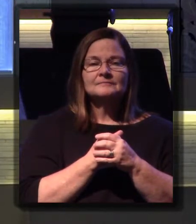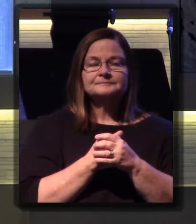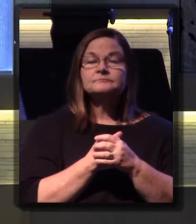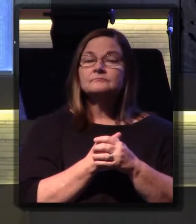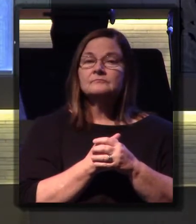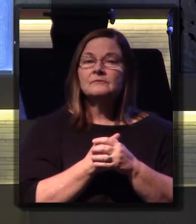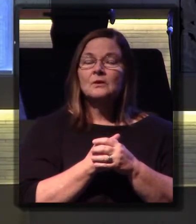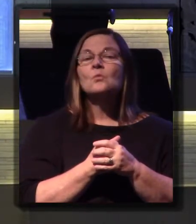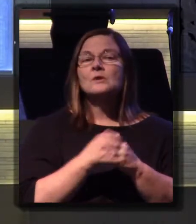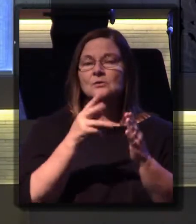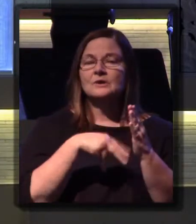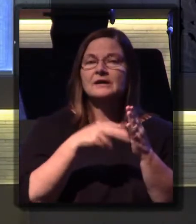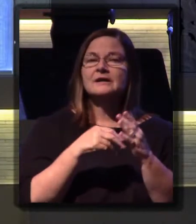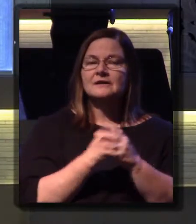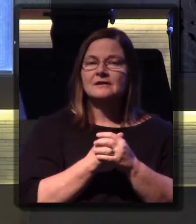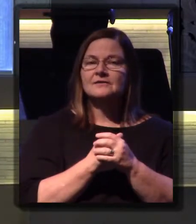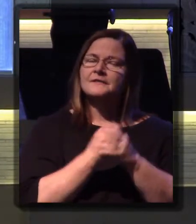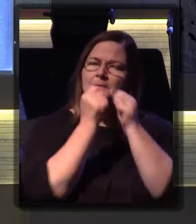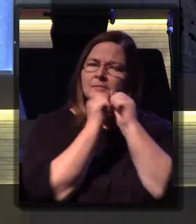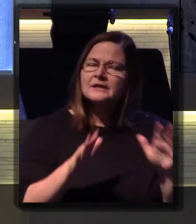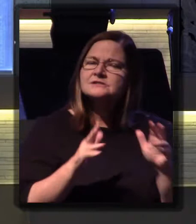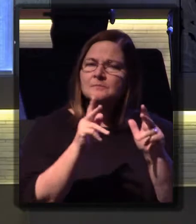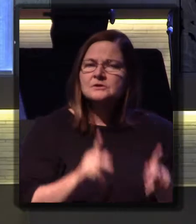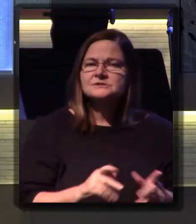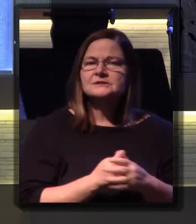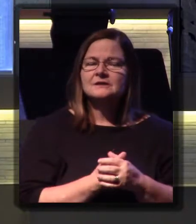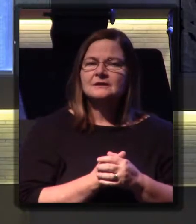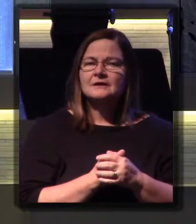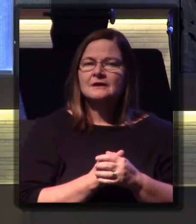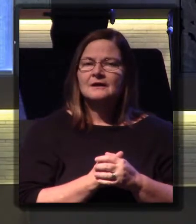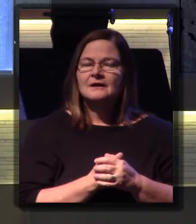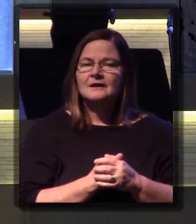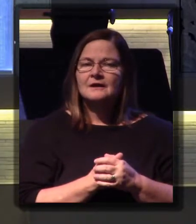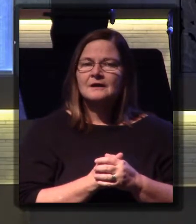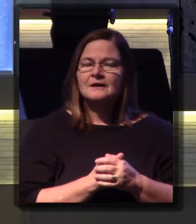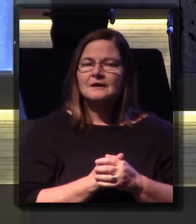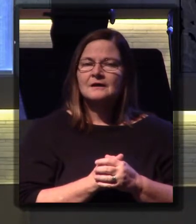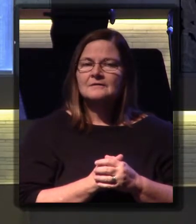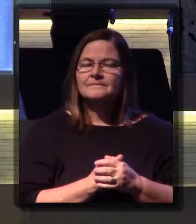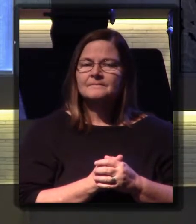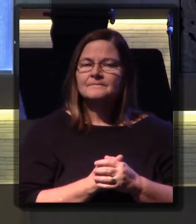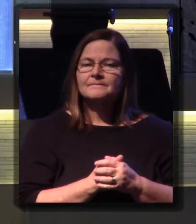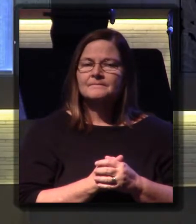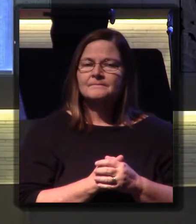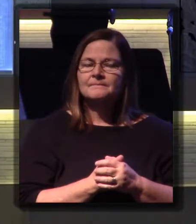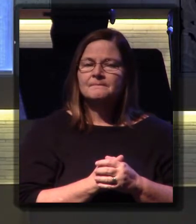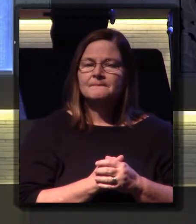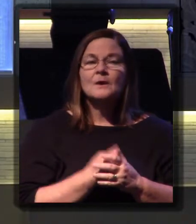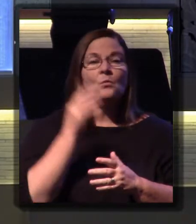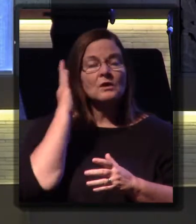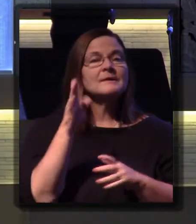in control when you're not. We're told that the blessed person who finds God's wisdom giving them the path